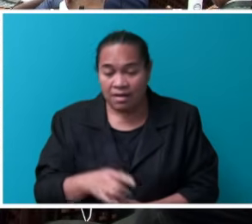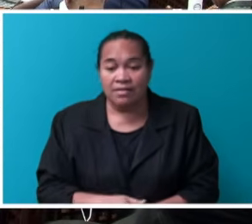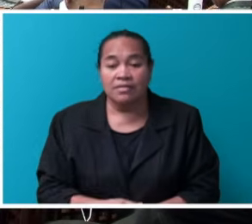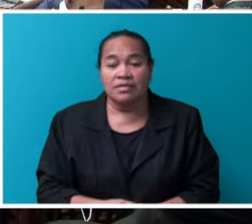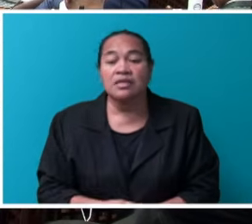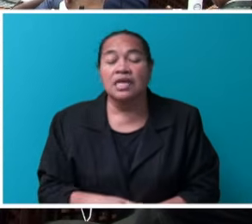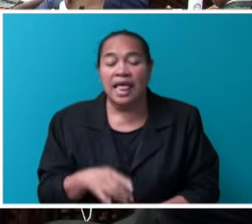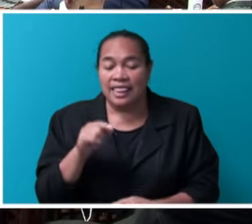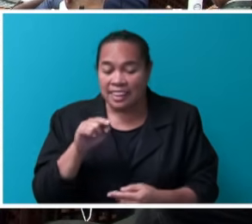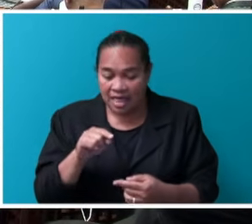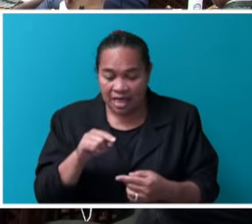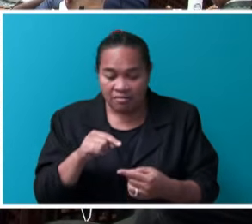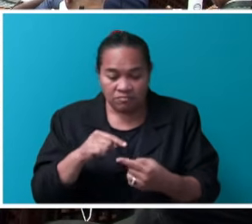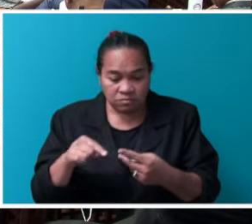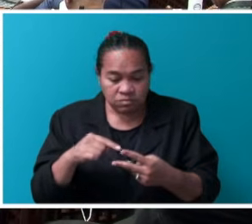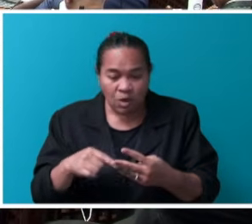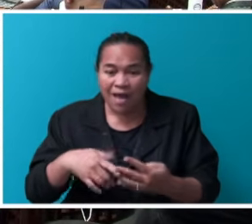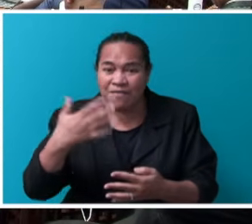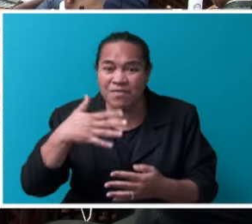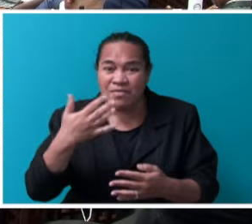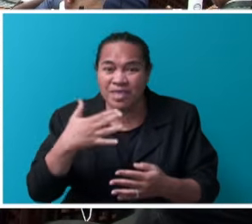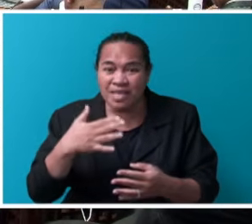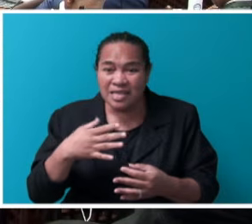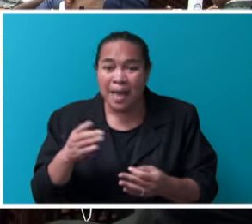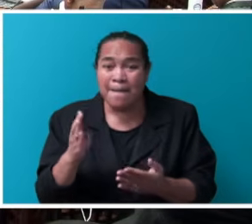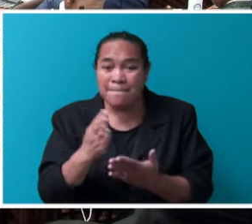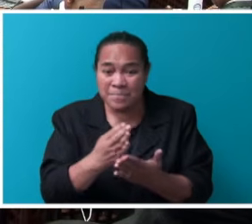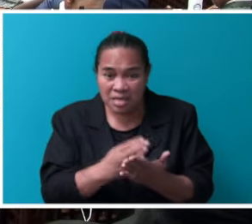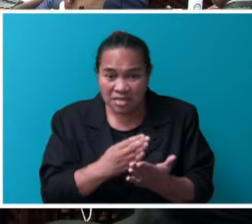the following 15 consequential